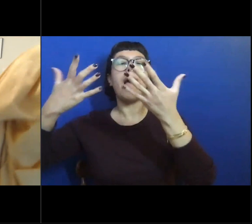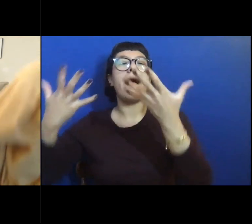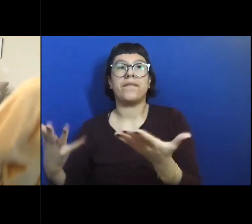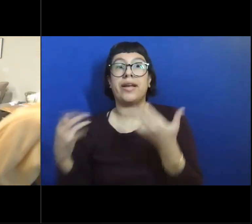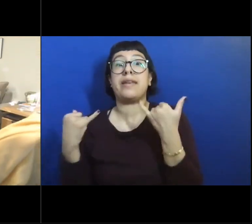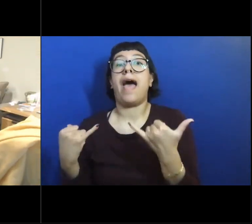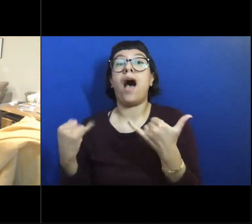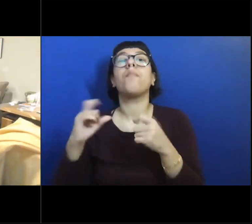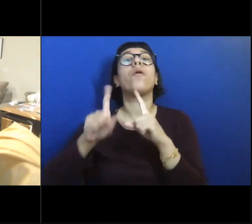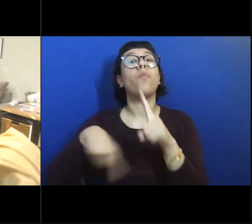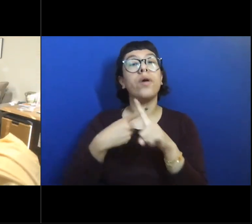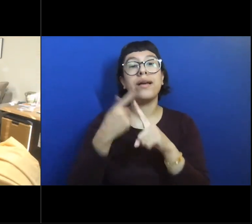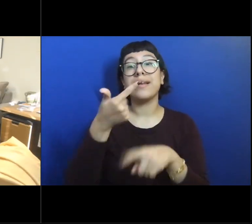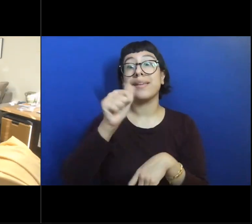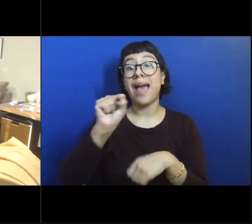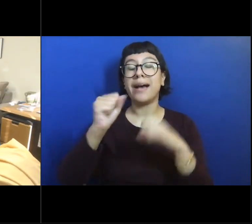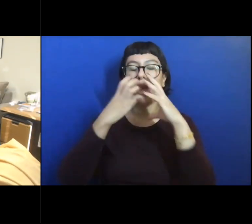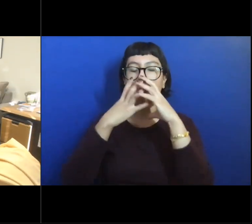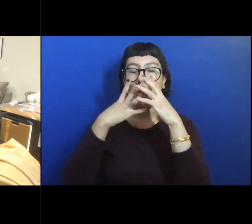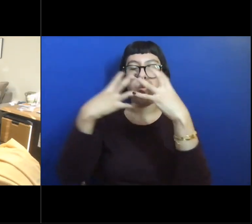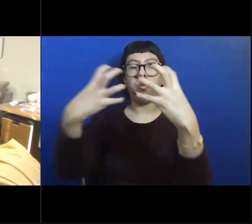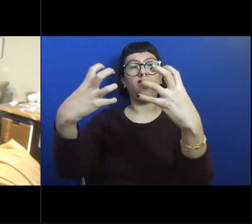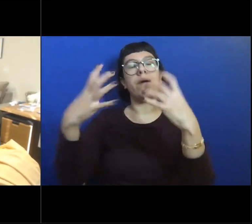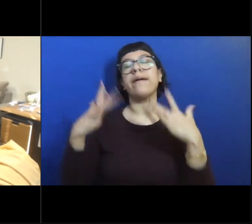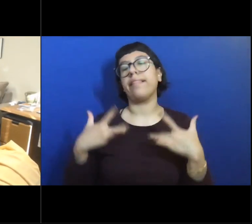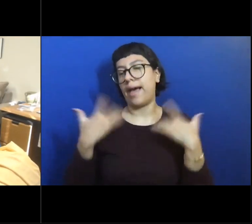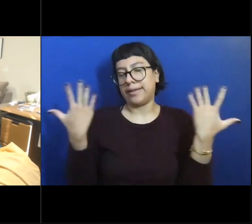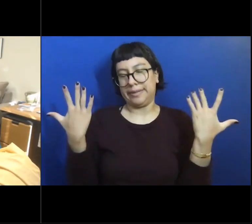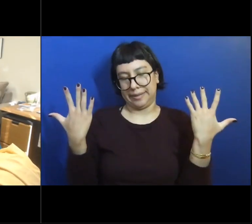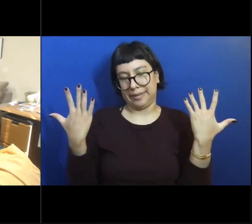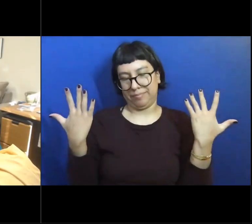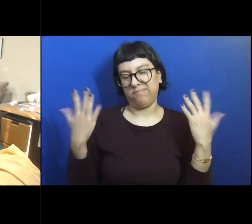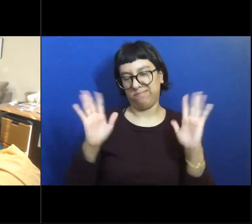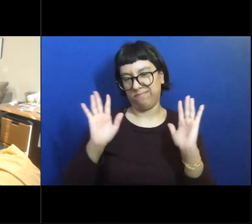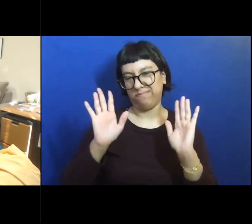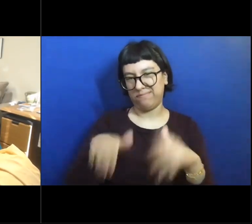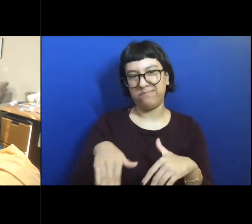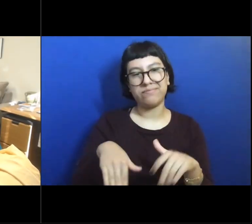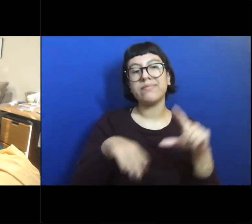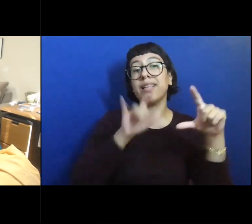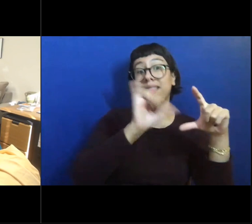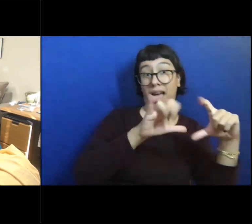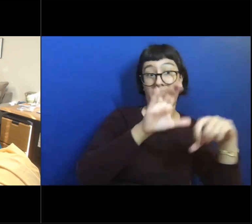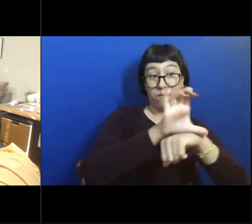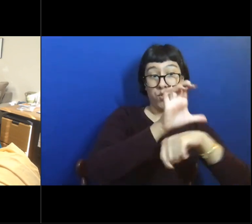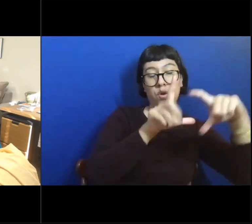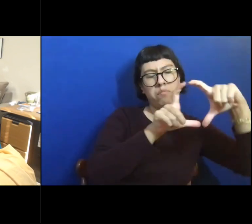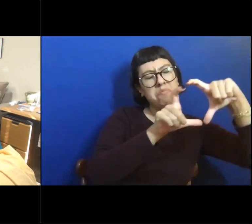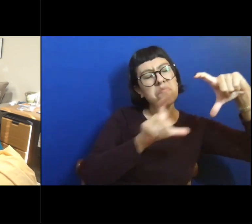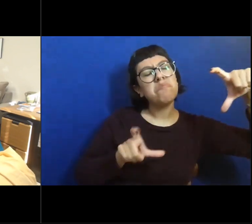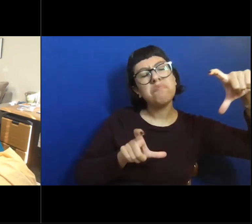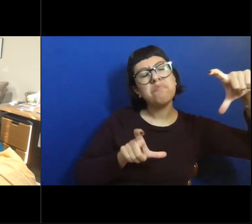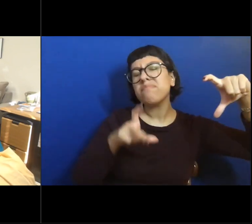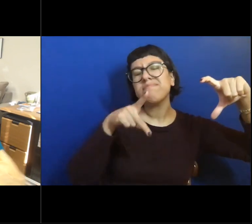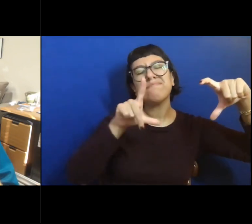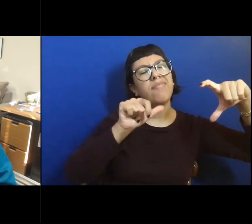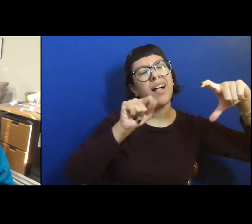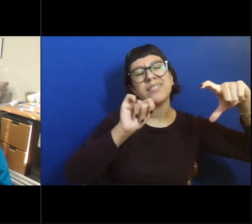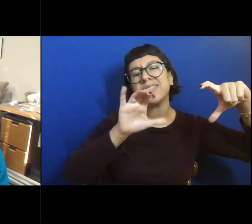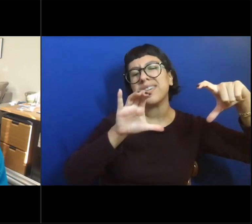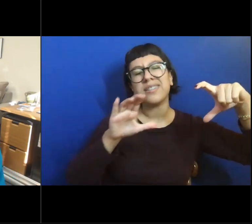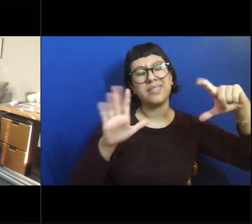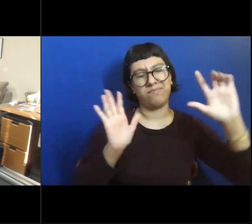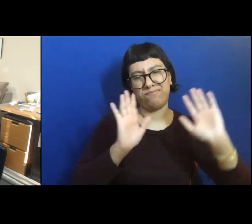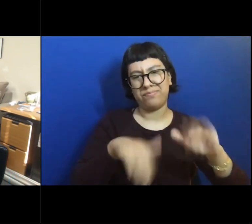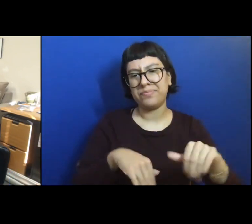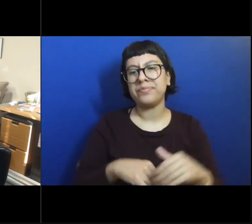and it's going to lift up anyway. But they're really, really light because it's just a thin little piece of plastic, really. Do